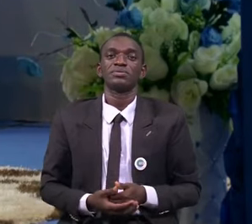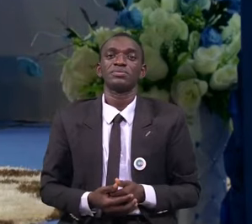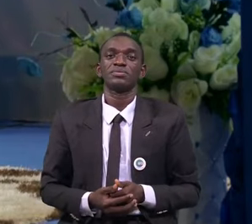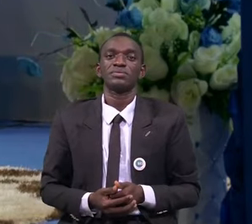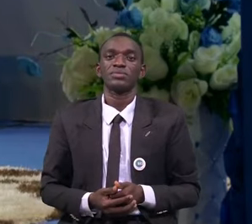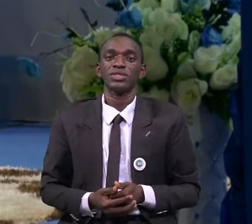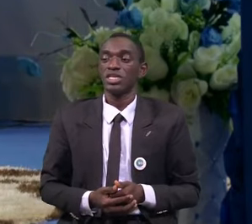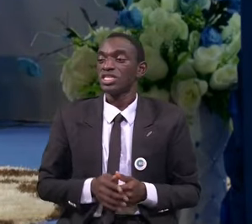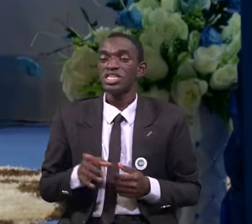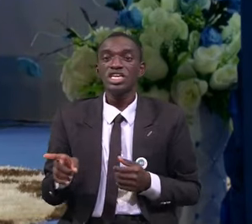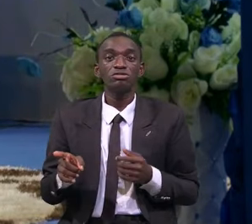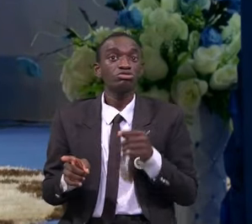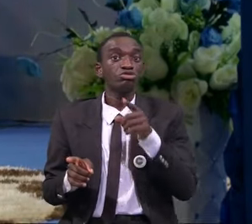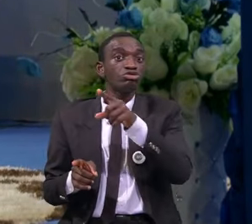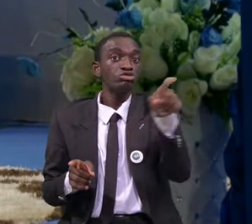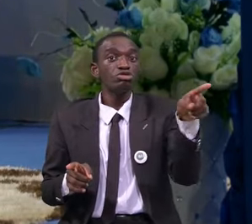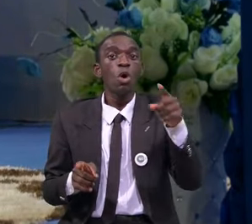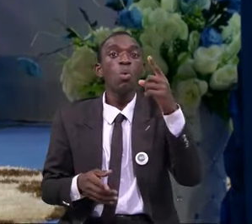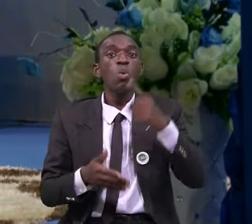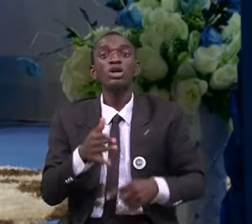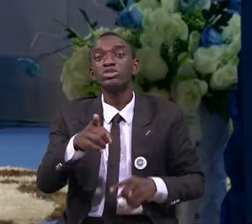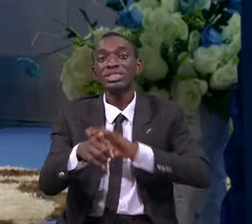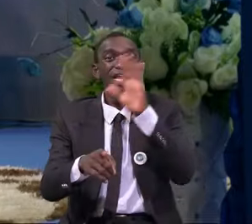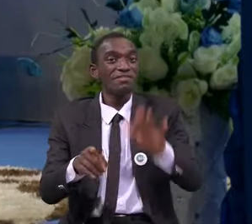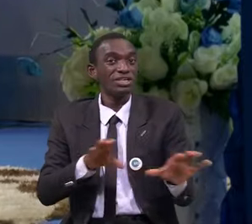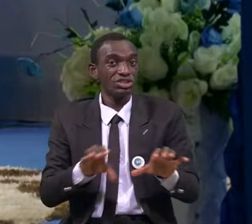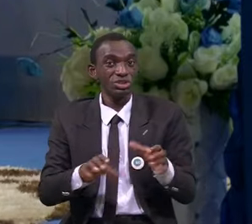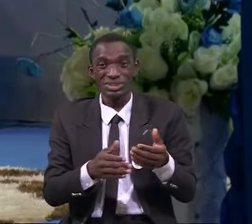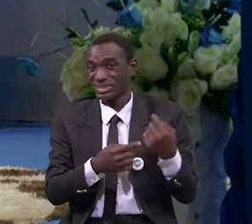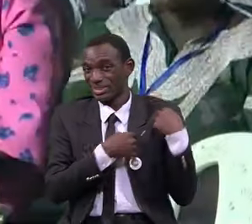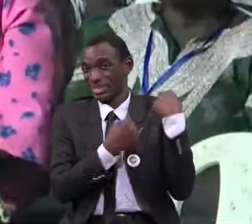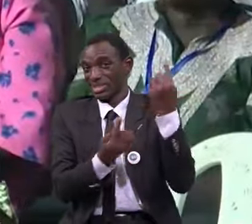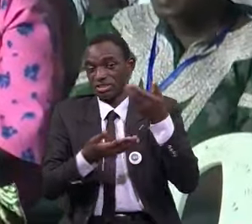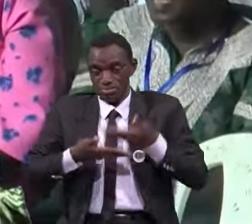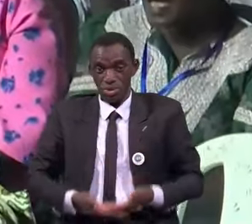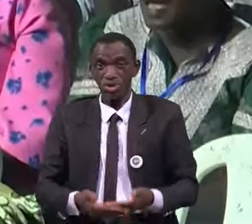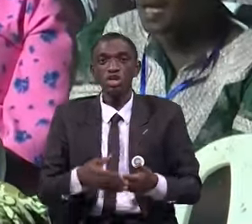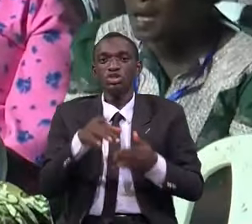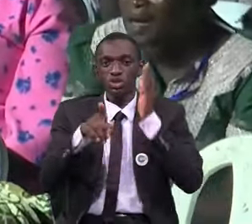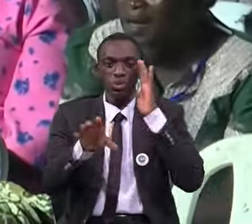What you have never done since you were born, you will do here tonight.